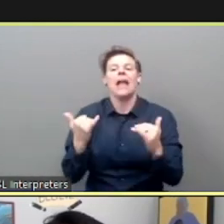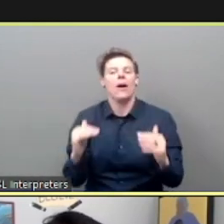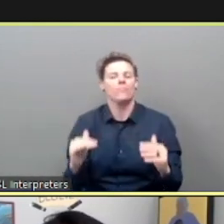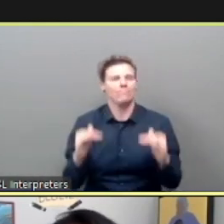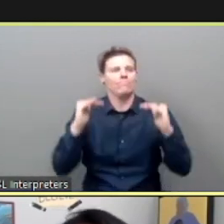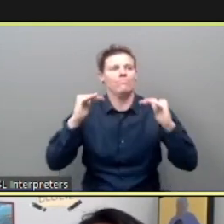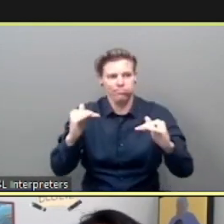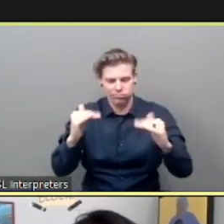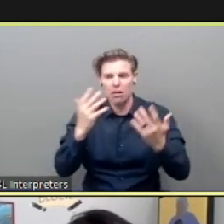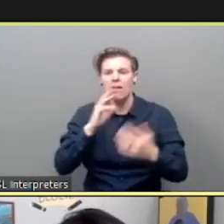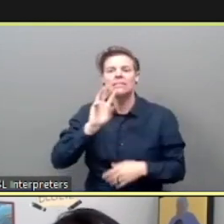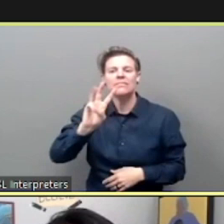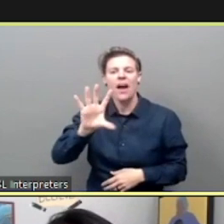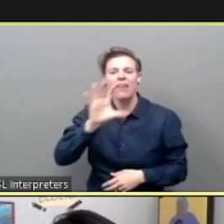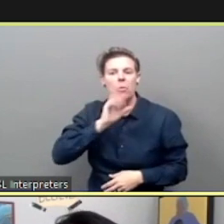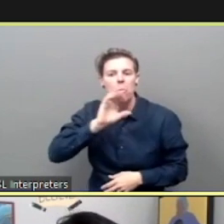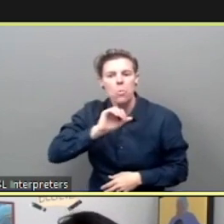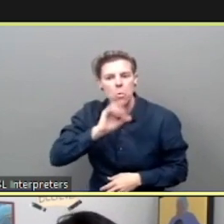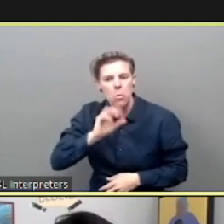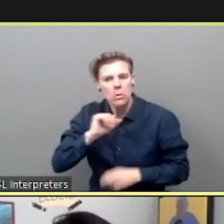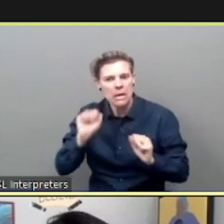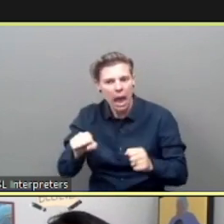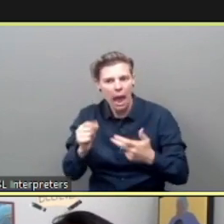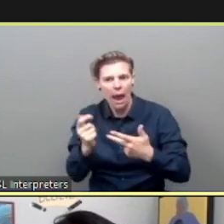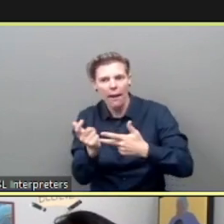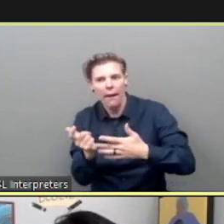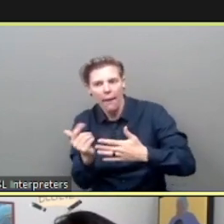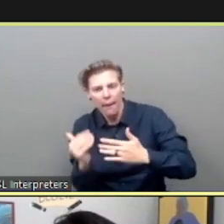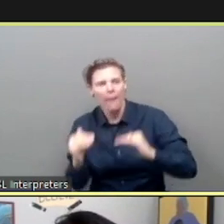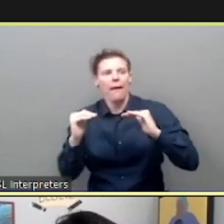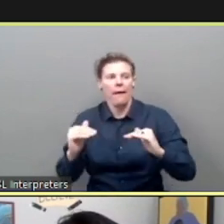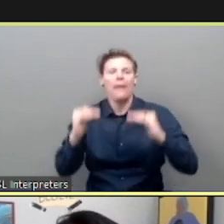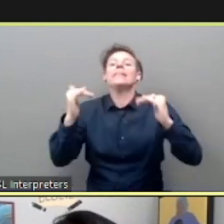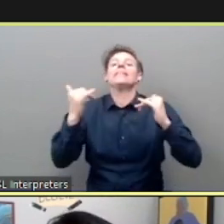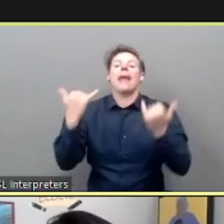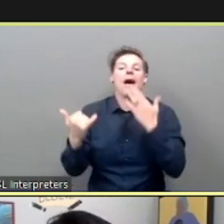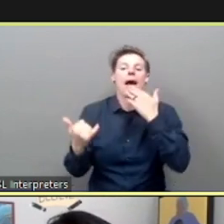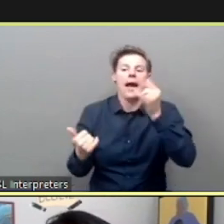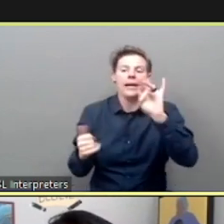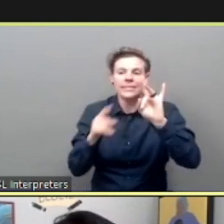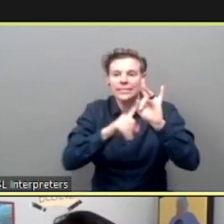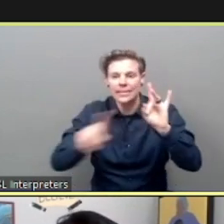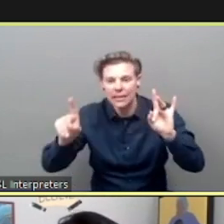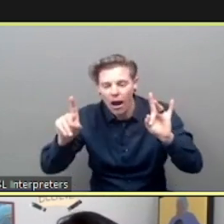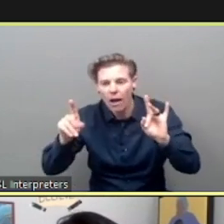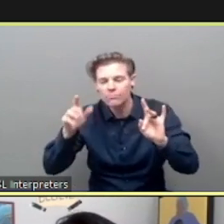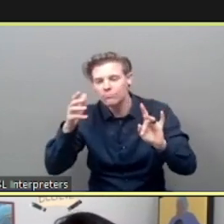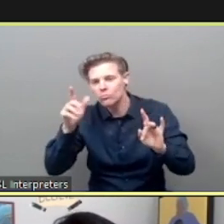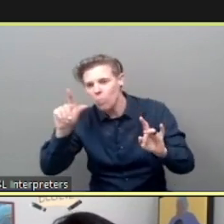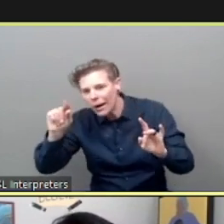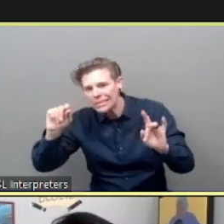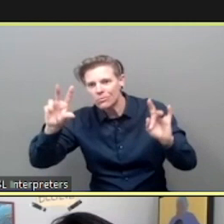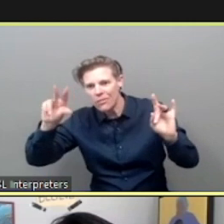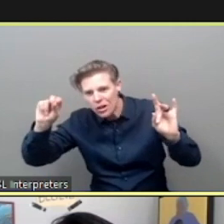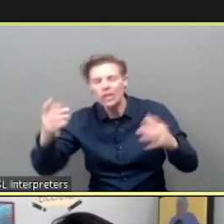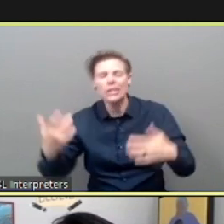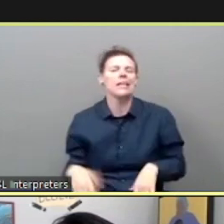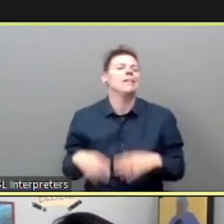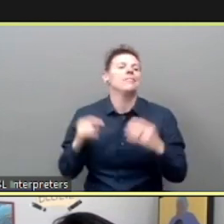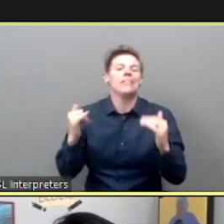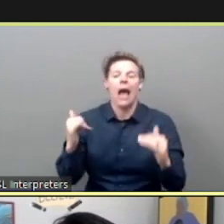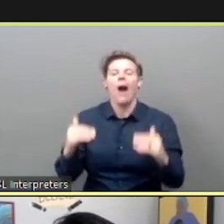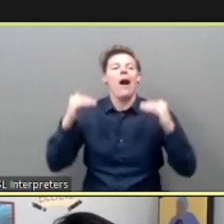over, and people 18 to 64 in higher risk situations or high risk illnesses, we got more